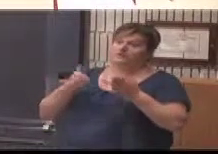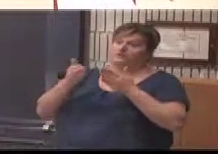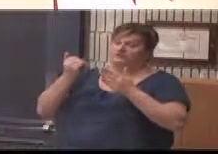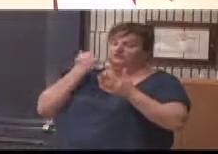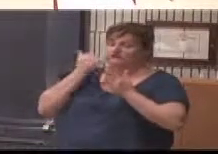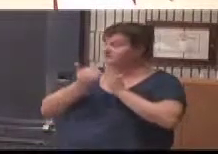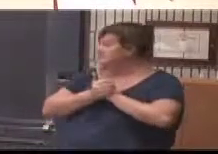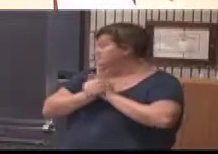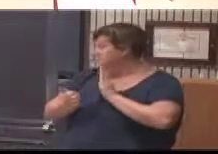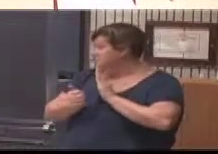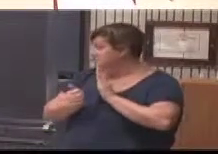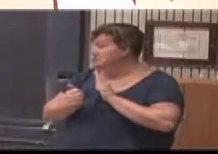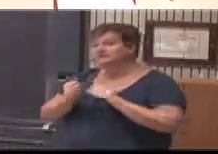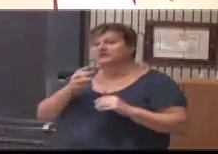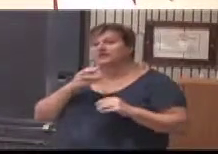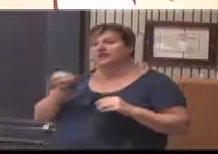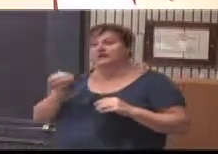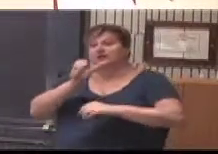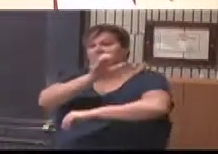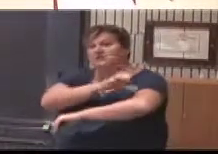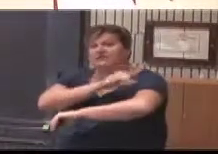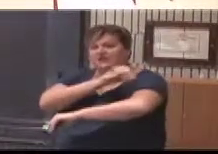You are getting better.